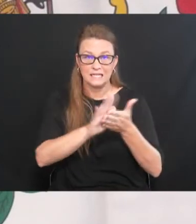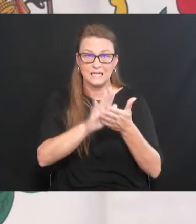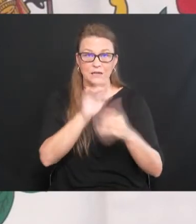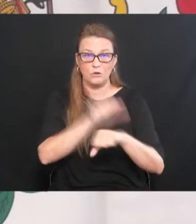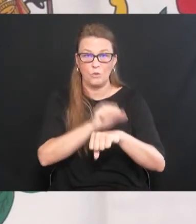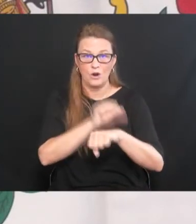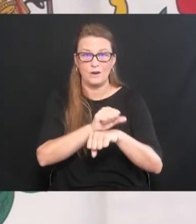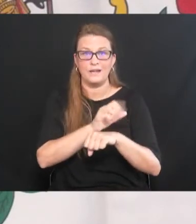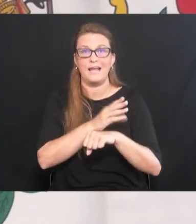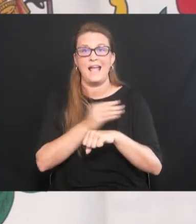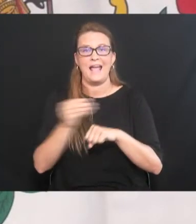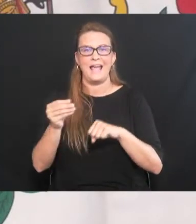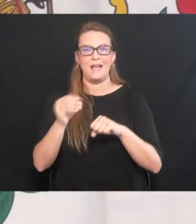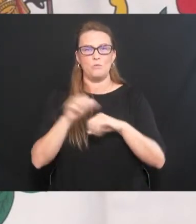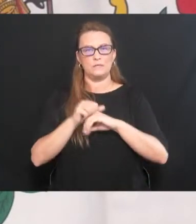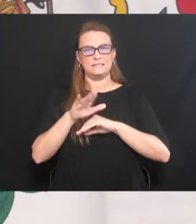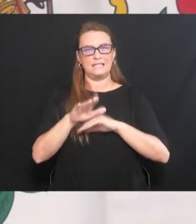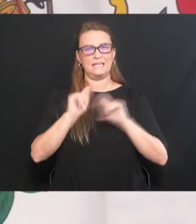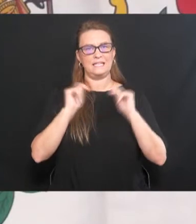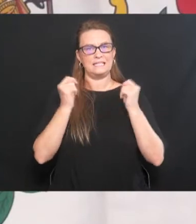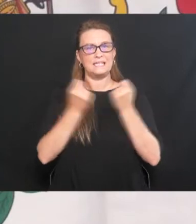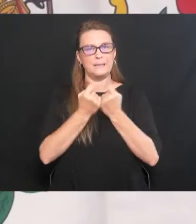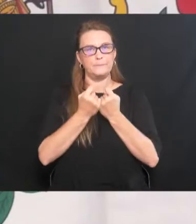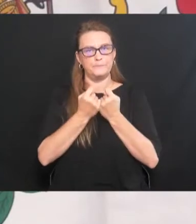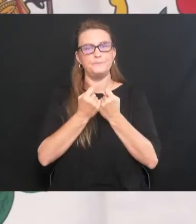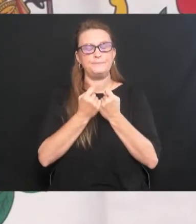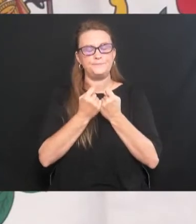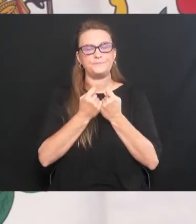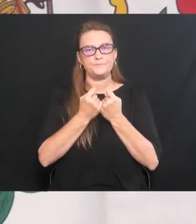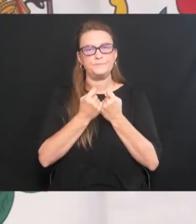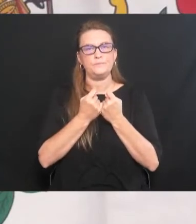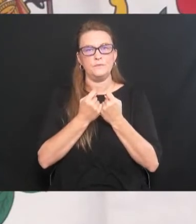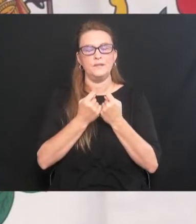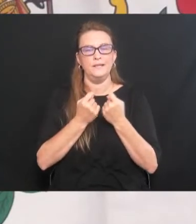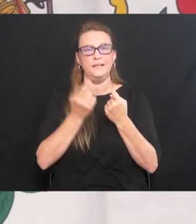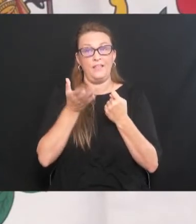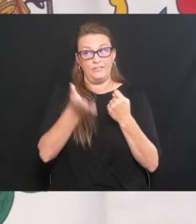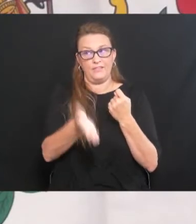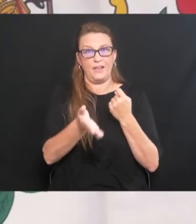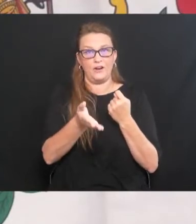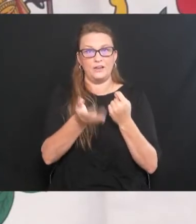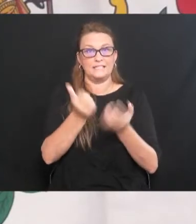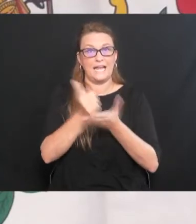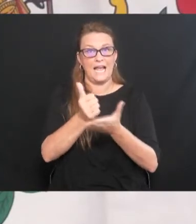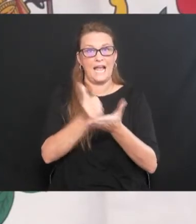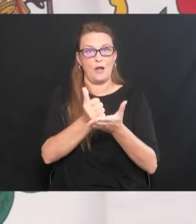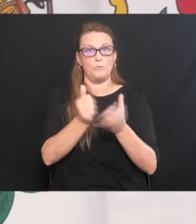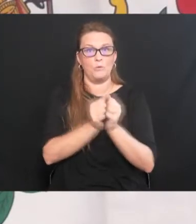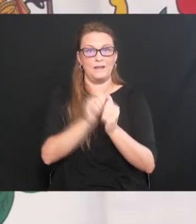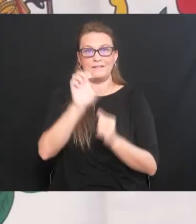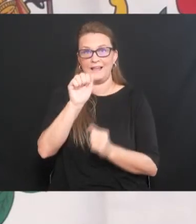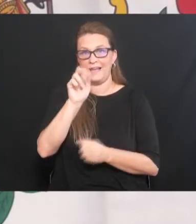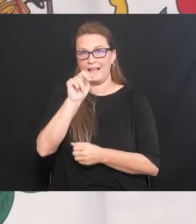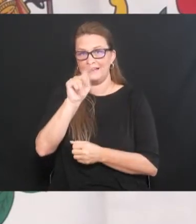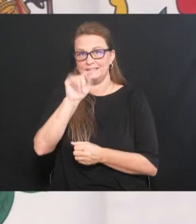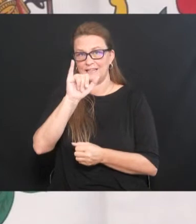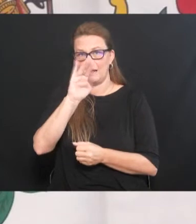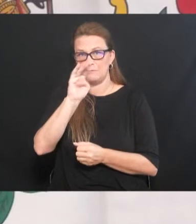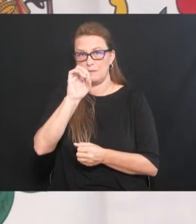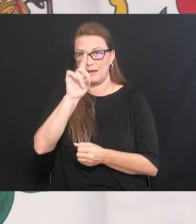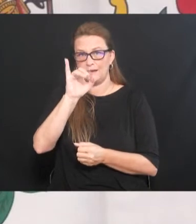and also we're sending a team, you know, to work with the folks there, you know, on antibodies at the facility, you